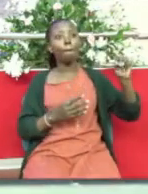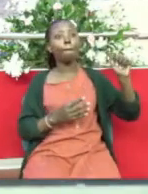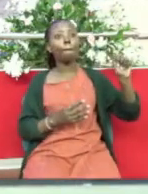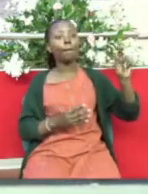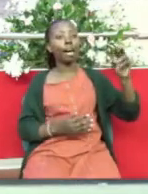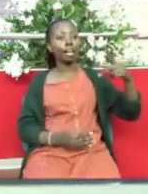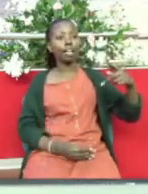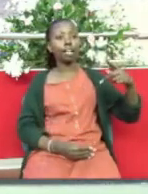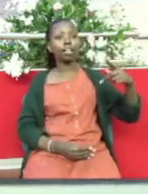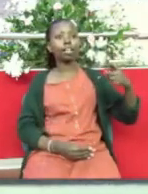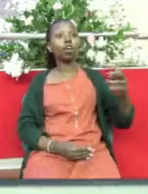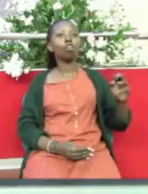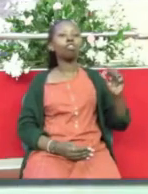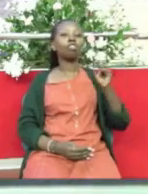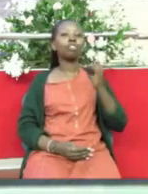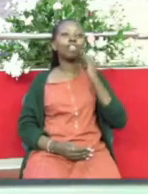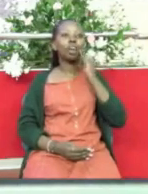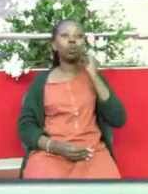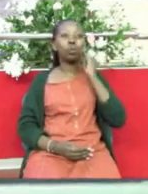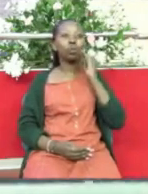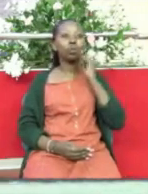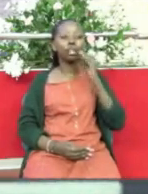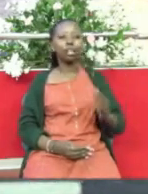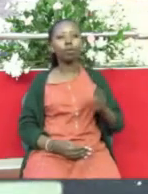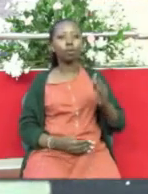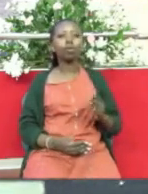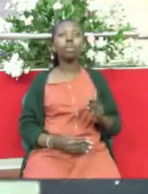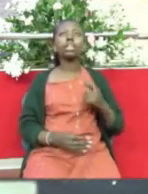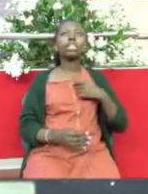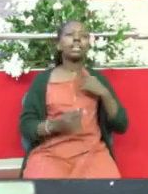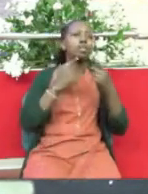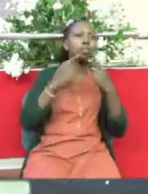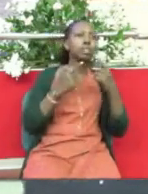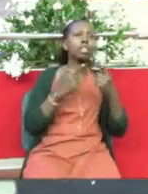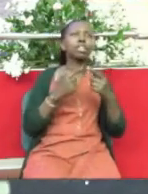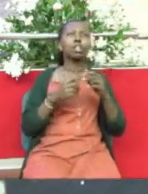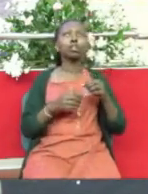Bishop Dr. Mark Karioki, as he was speaking, there's a phrase he kept using.